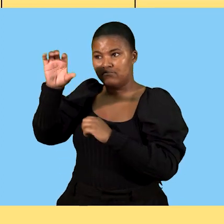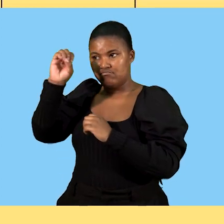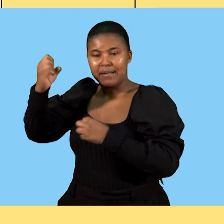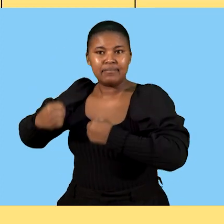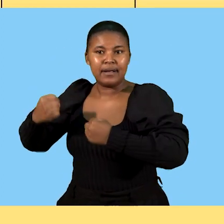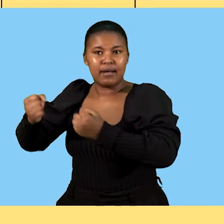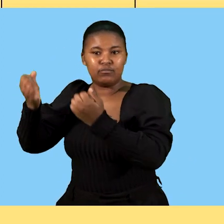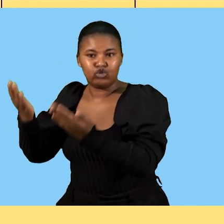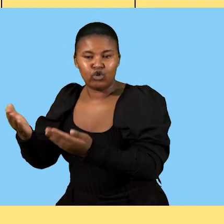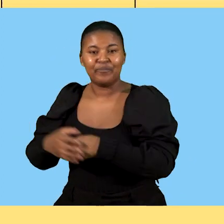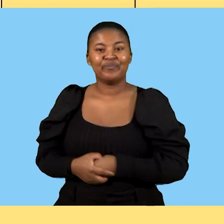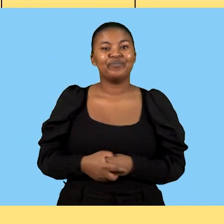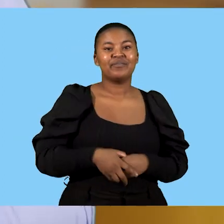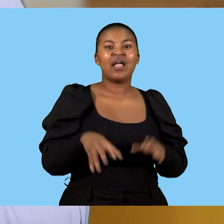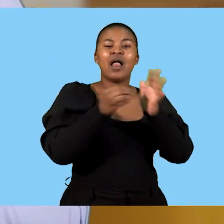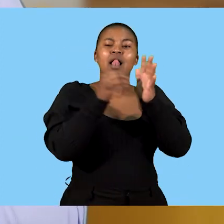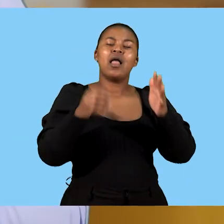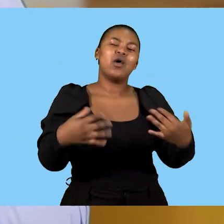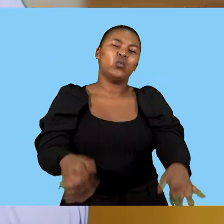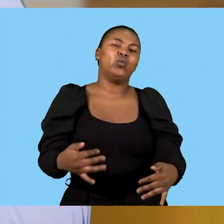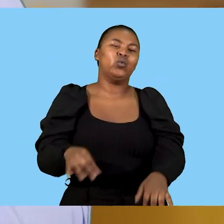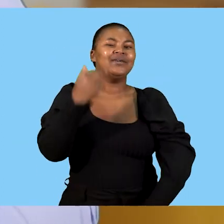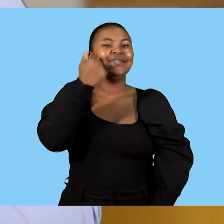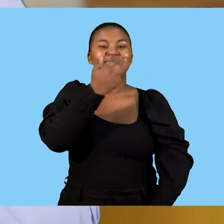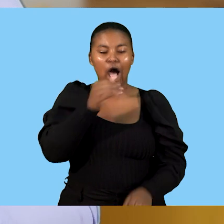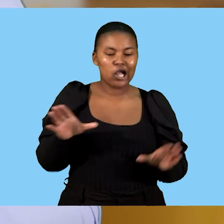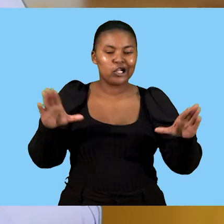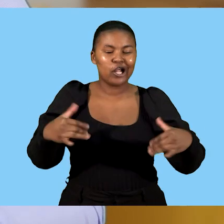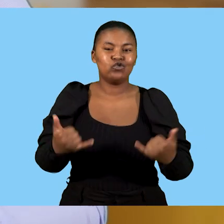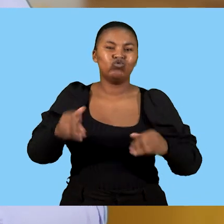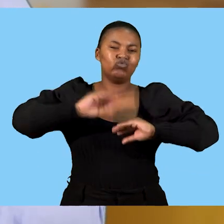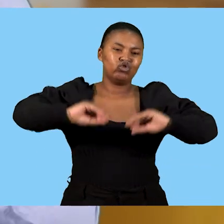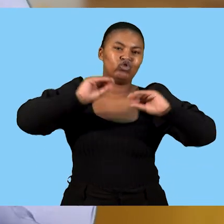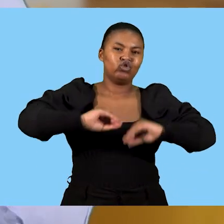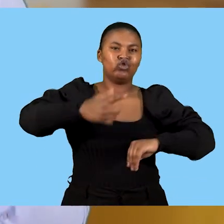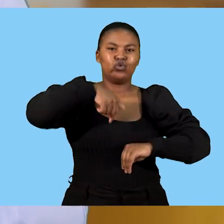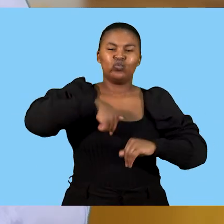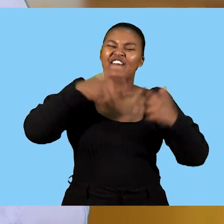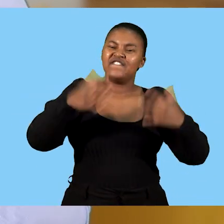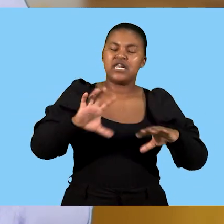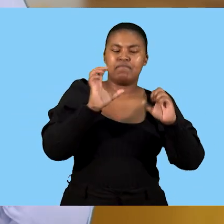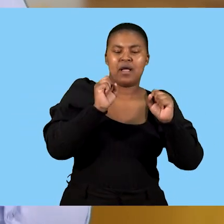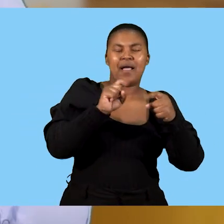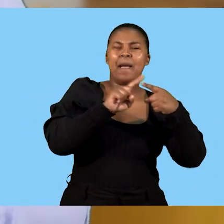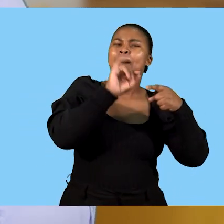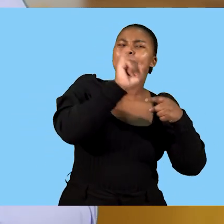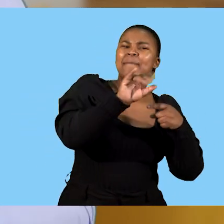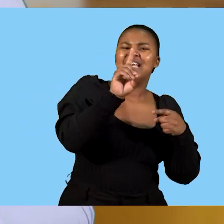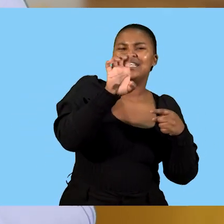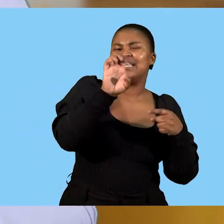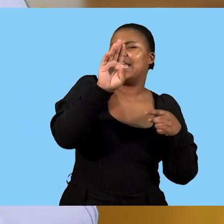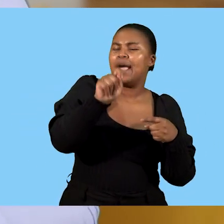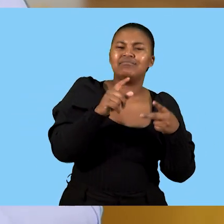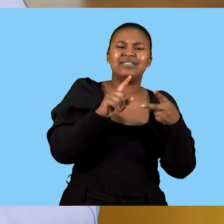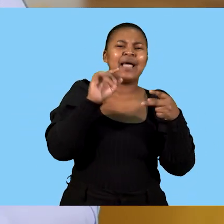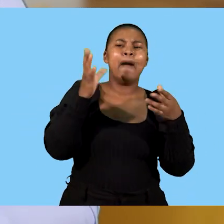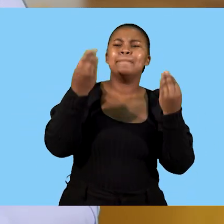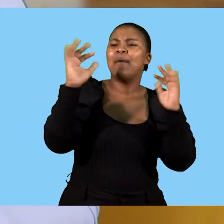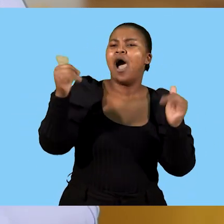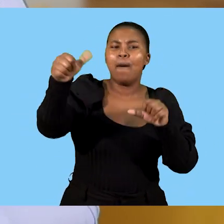0. Dear learners, it has been lovely having you in my class today when we spoke of bad debts and bad debts recovered. I